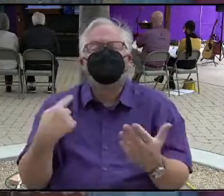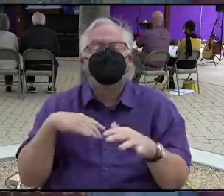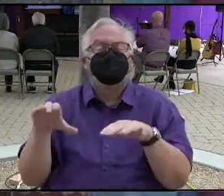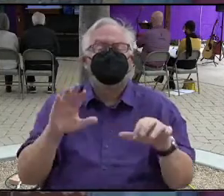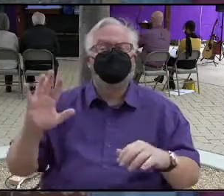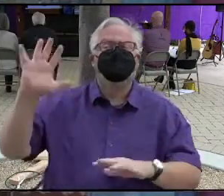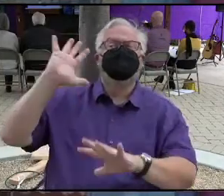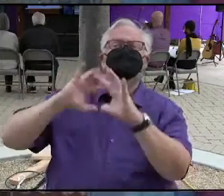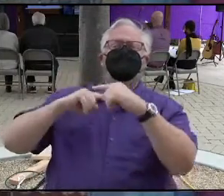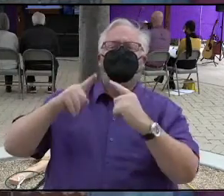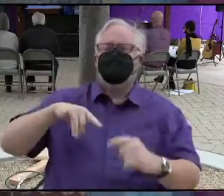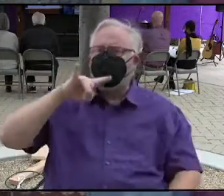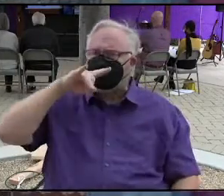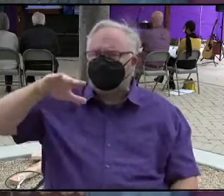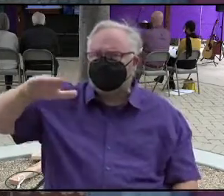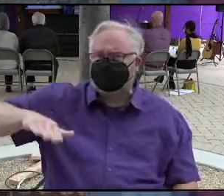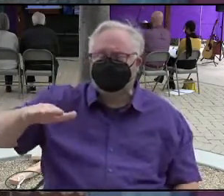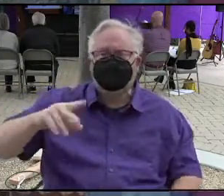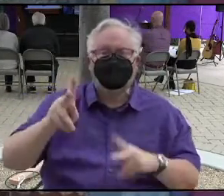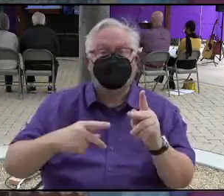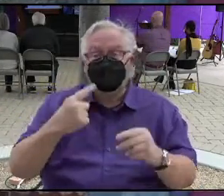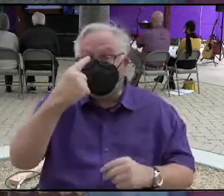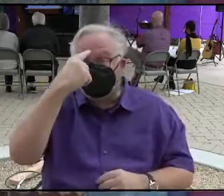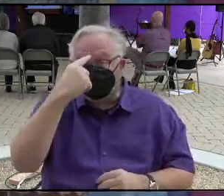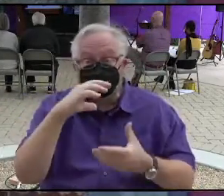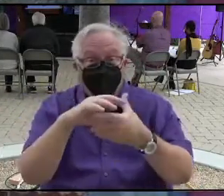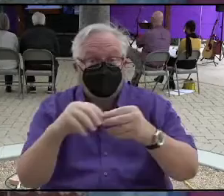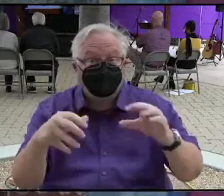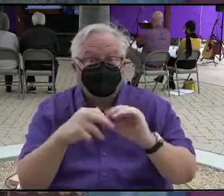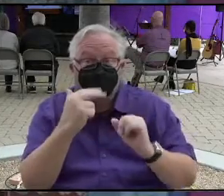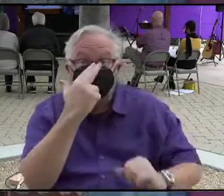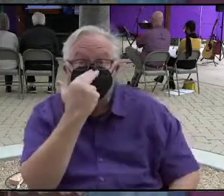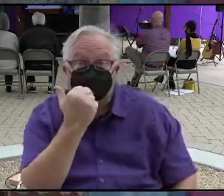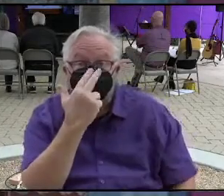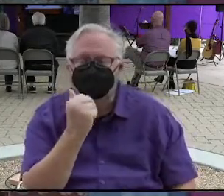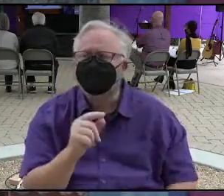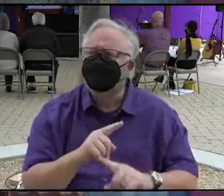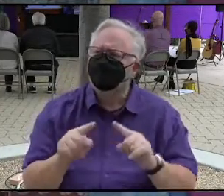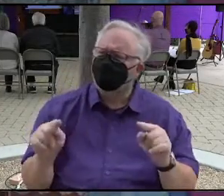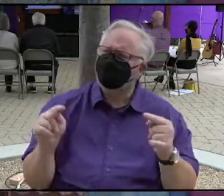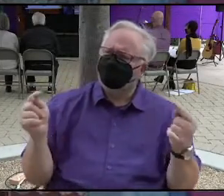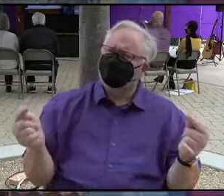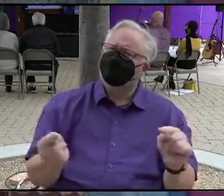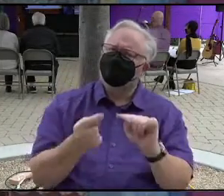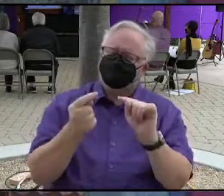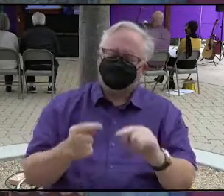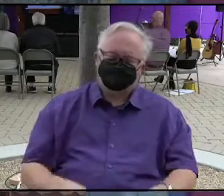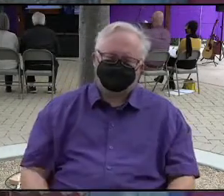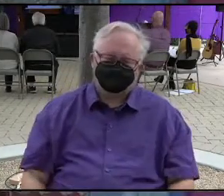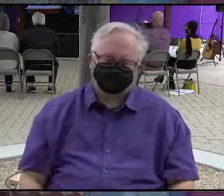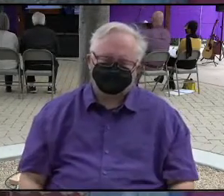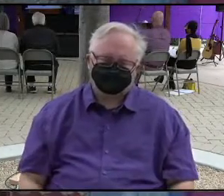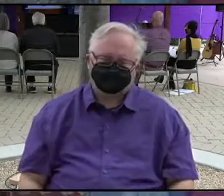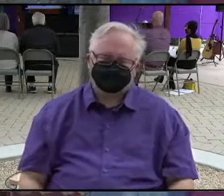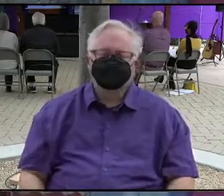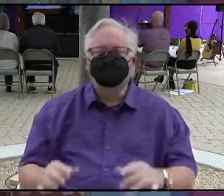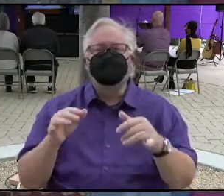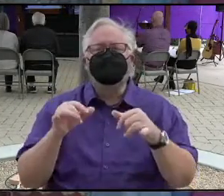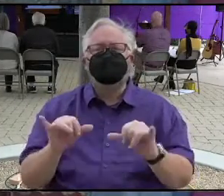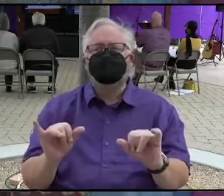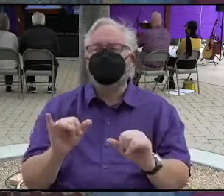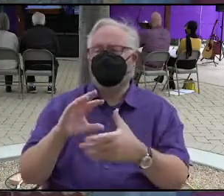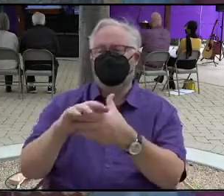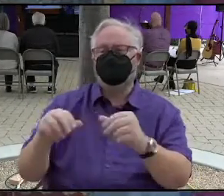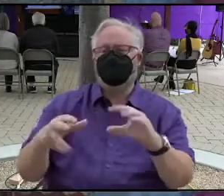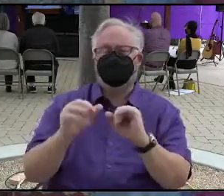kids. People think these stories are funny, but they hurt. And even the ones that